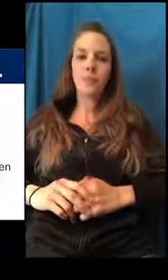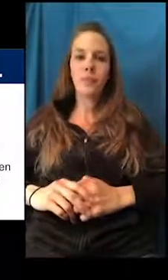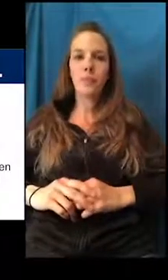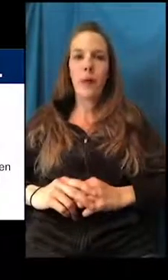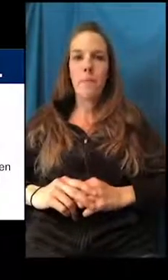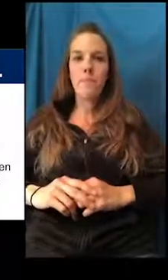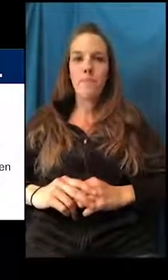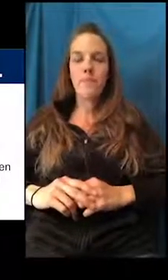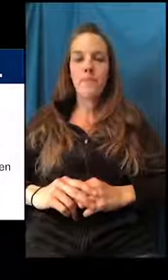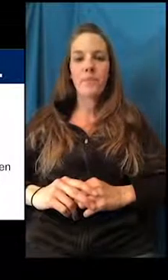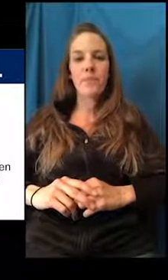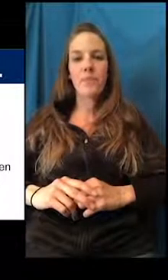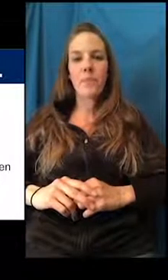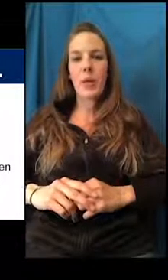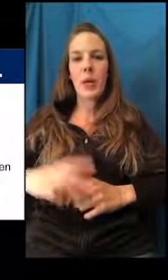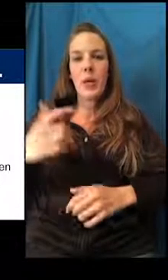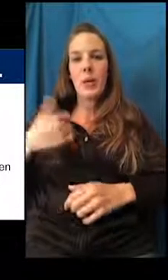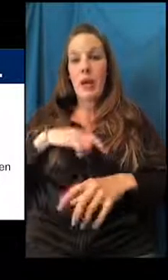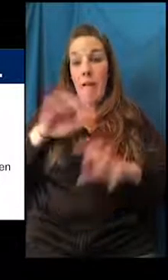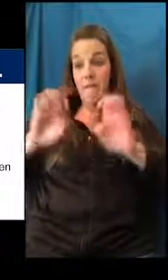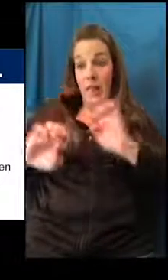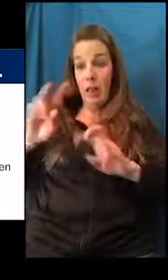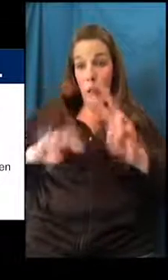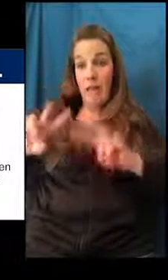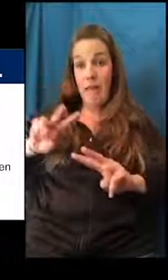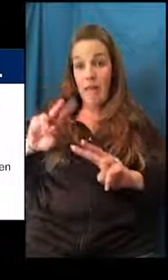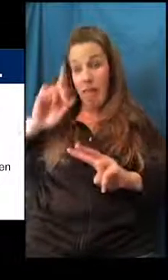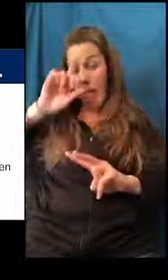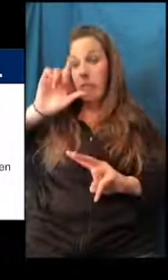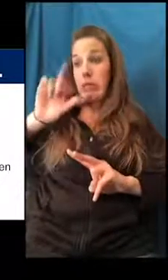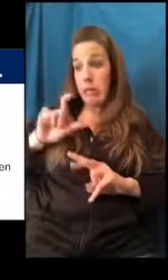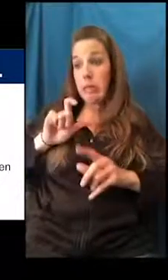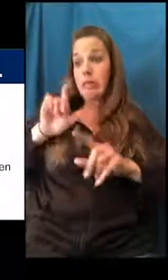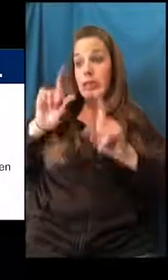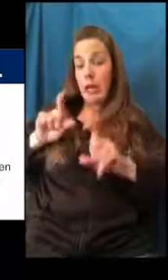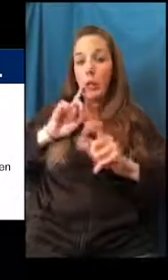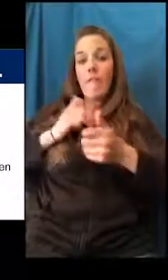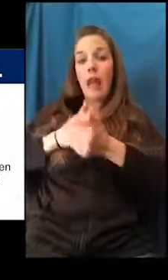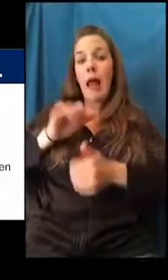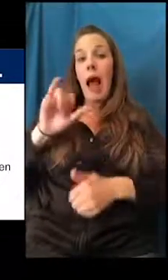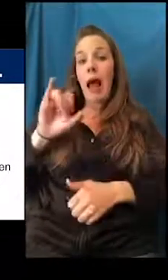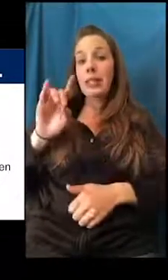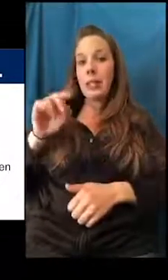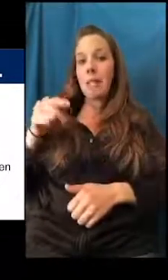So we're going to evaluate people, and if we think they need testing, we're following the IDPH guidelines pretty much. So.